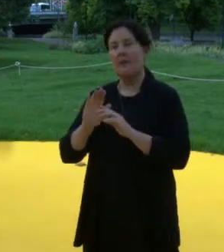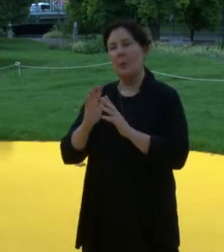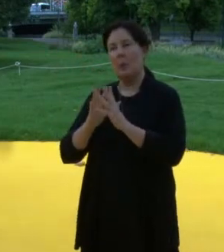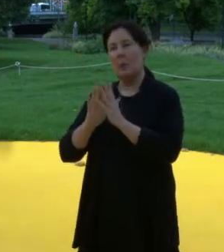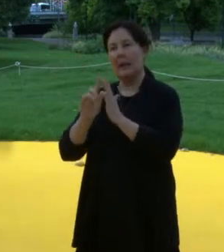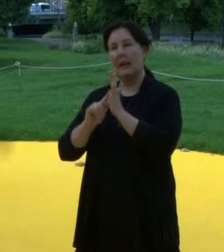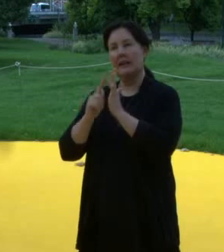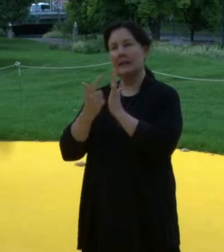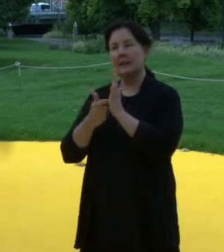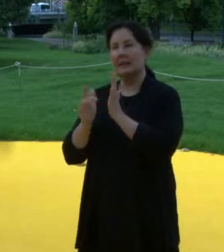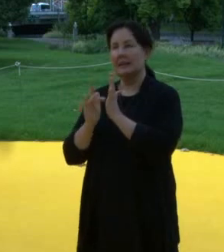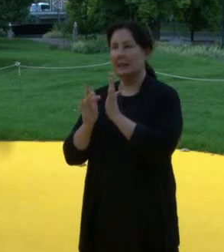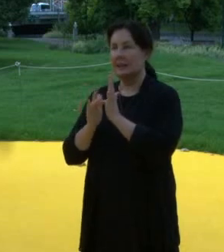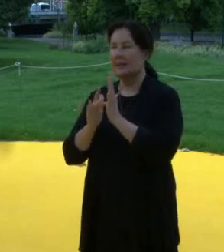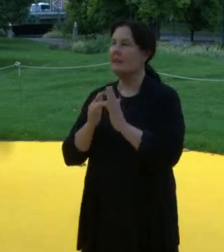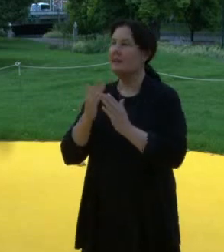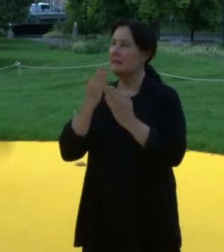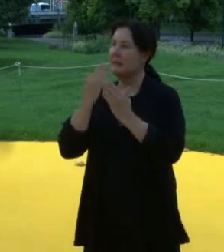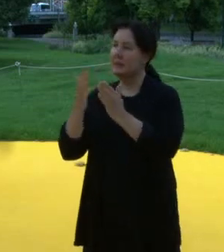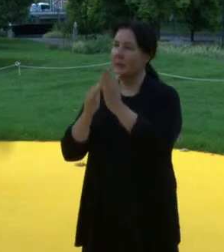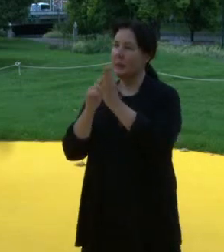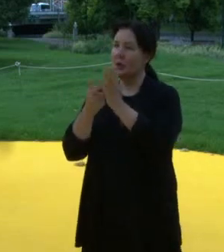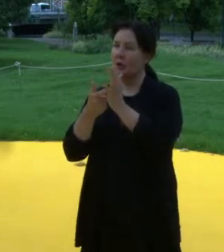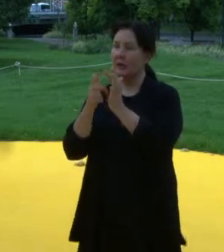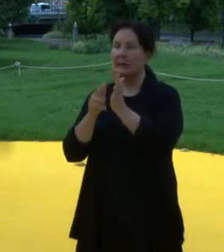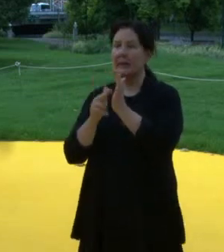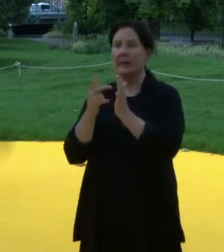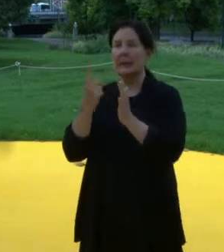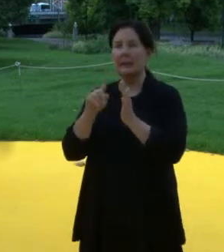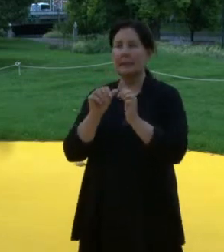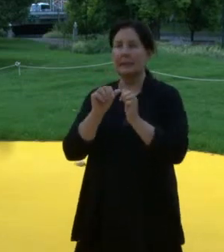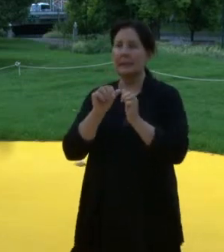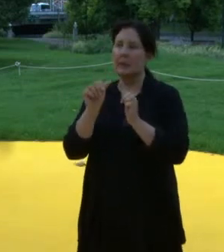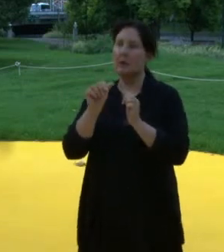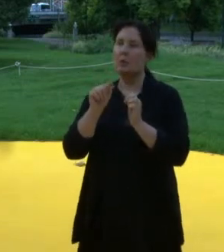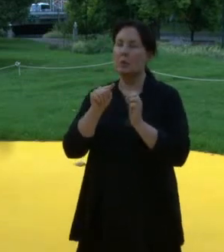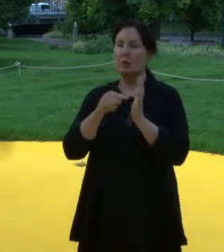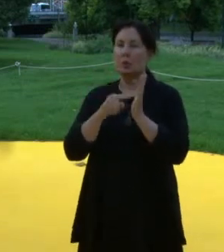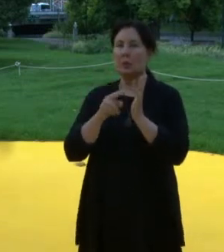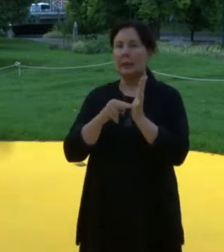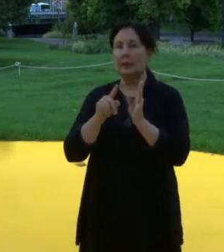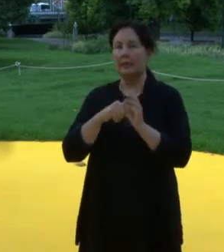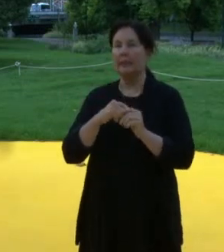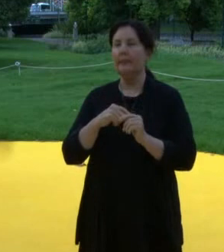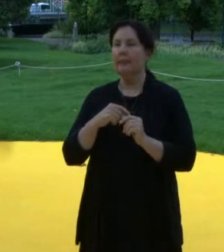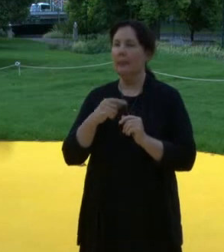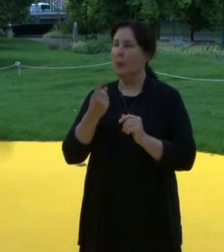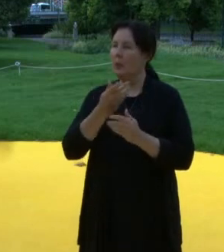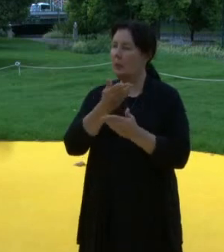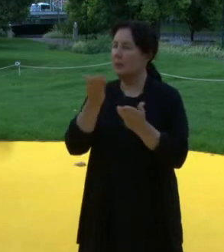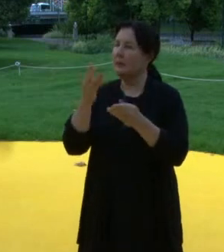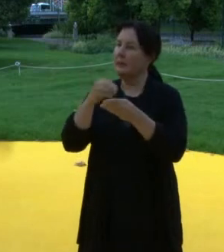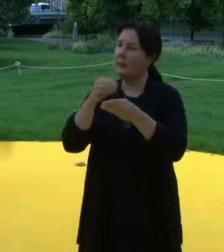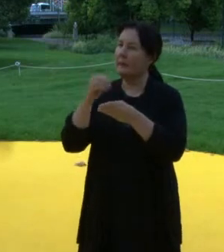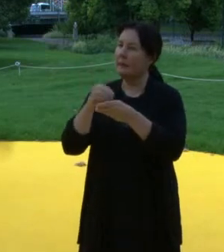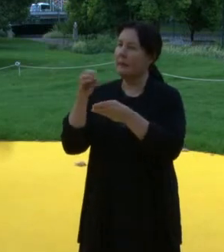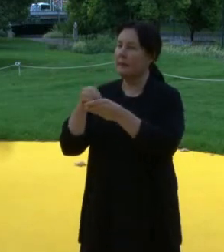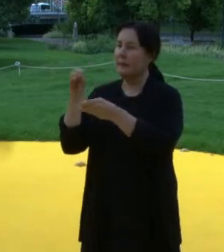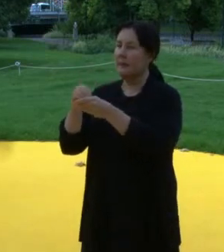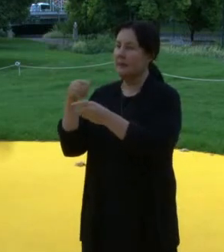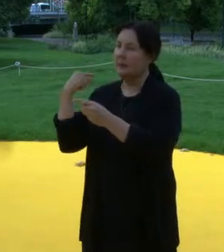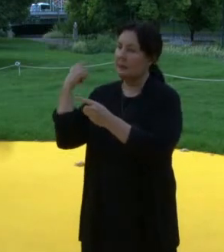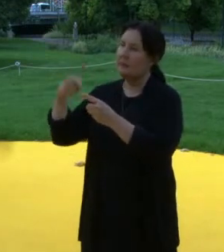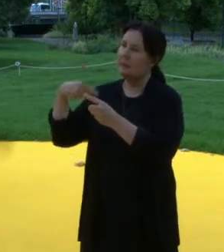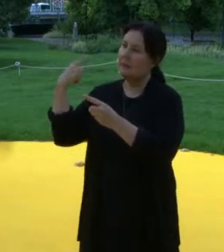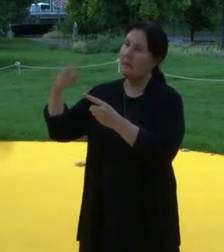everything, Maureen, and best to Tony. Can I also congratulate everyone here today involved with the Wheeler Centre all year round. You